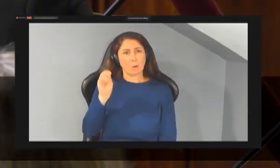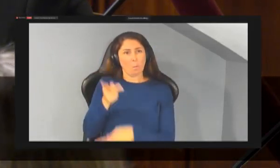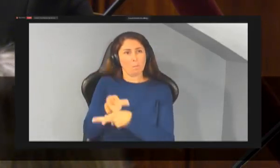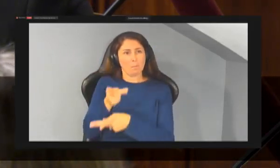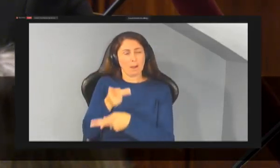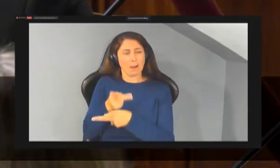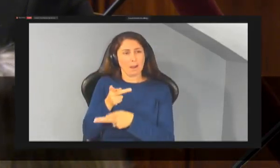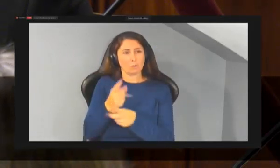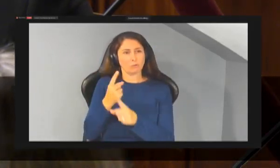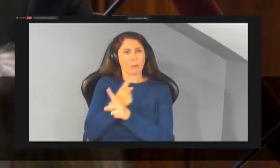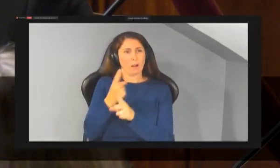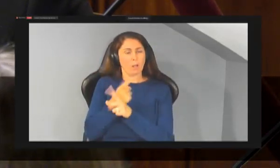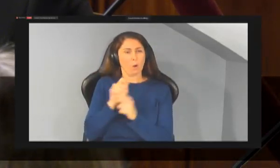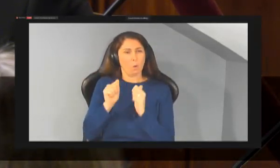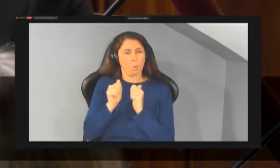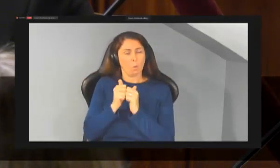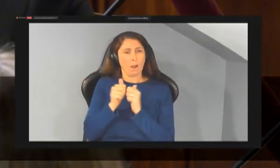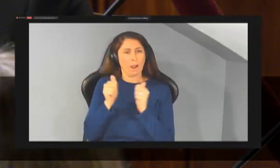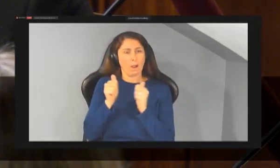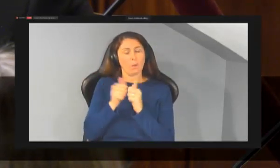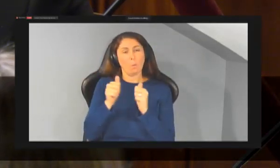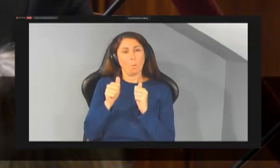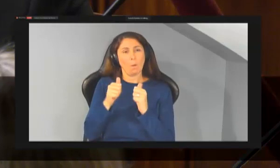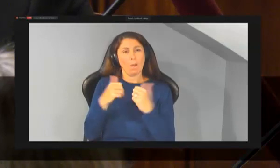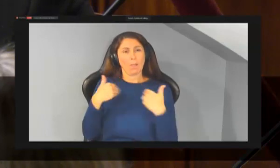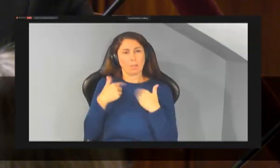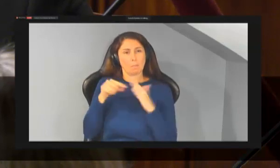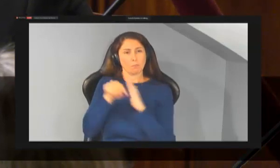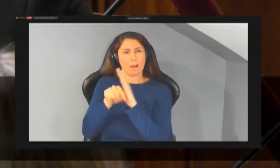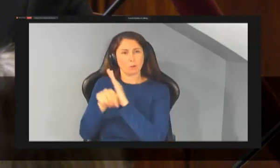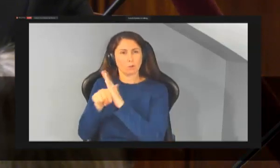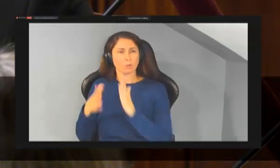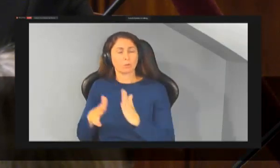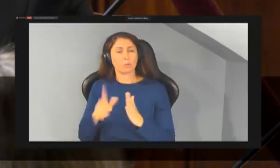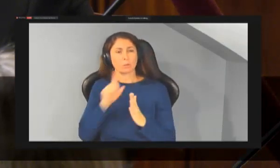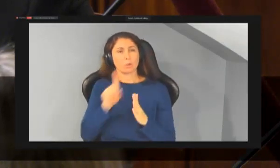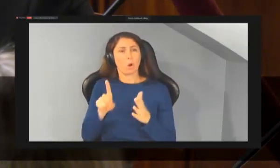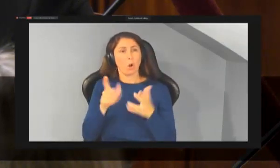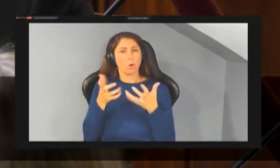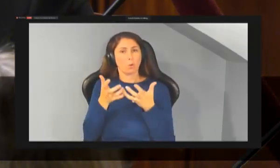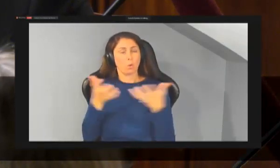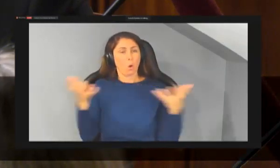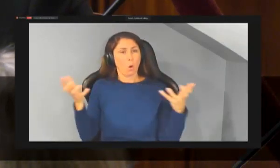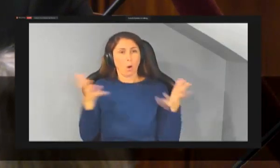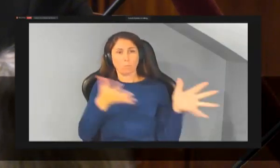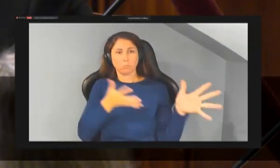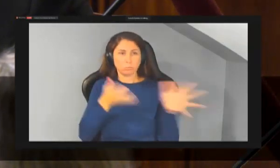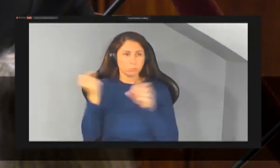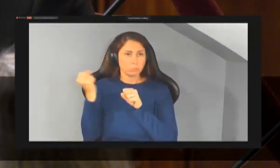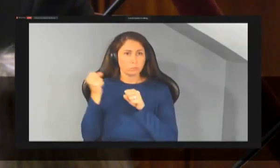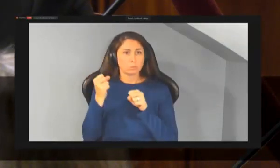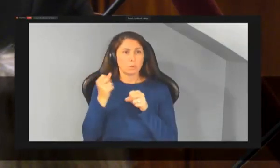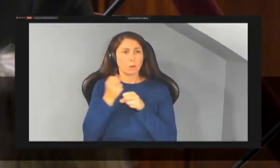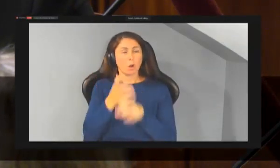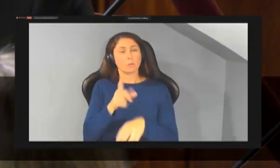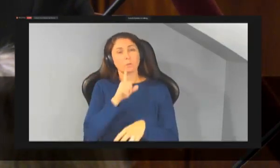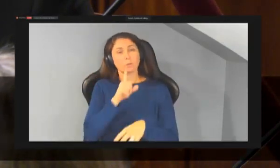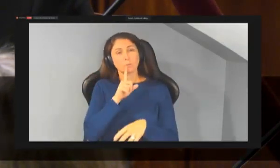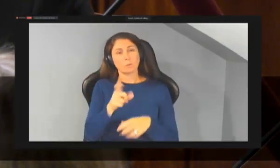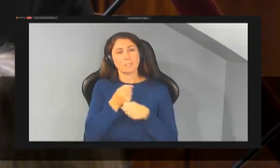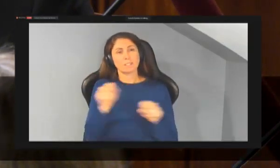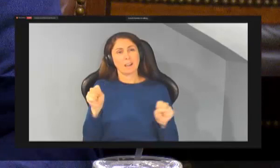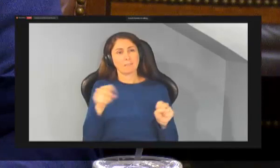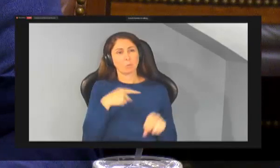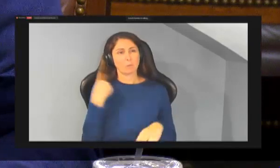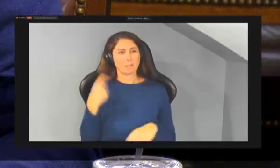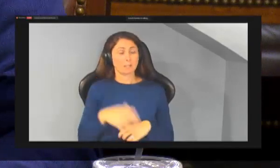regular way via predators are growing very rapidly and causing very real safety risks. Right. And if you'd have told me